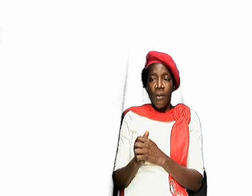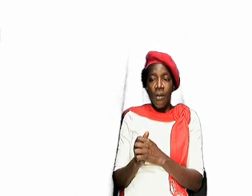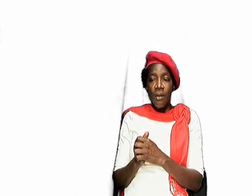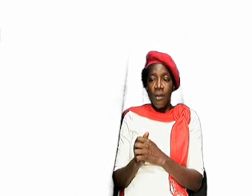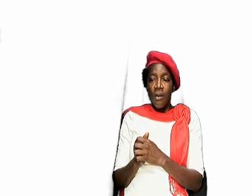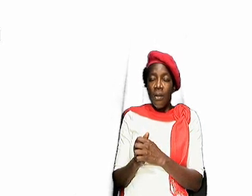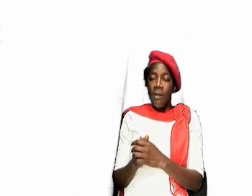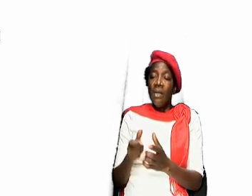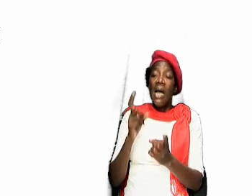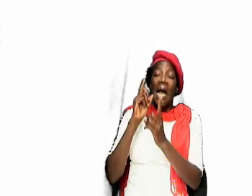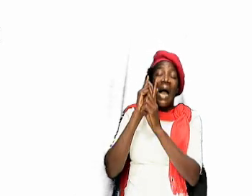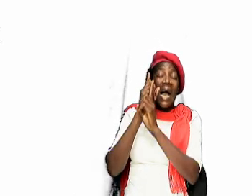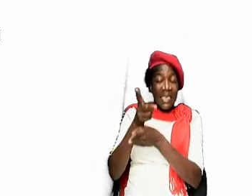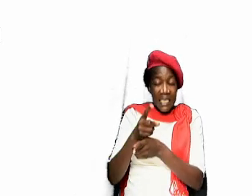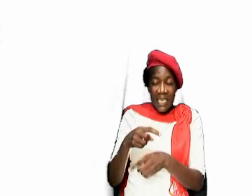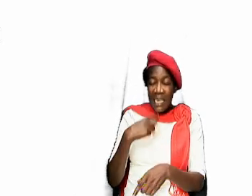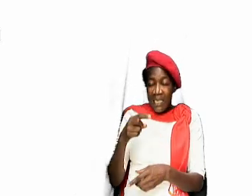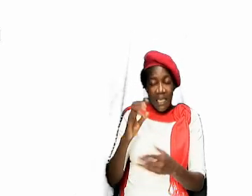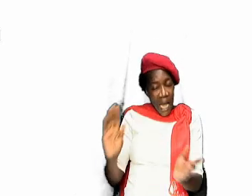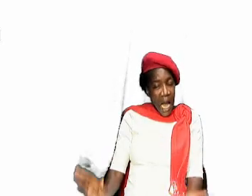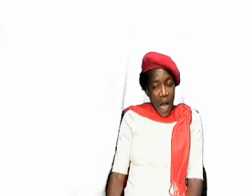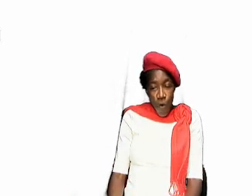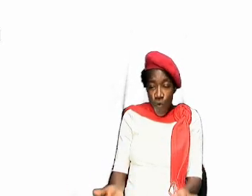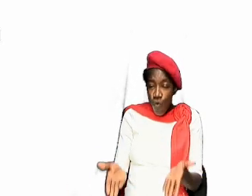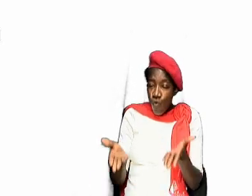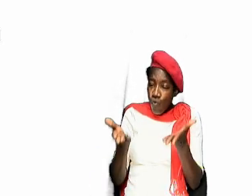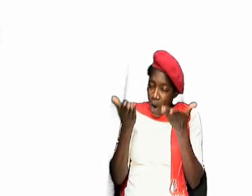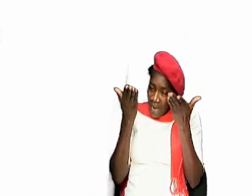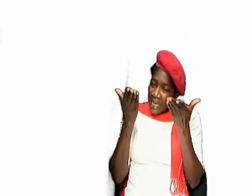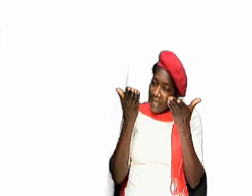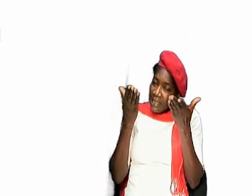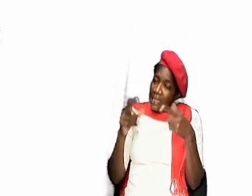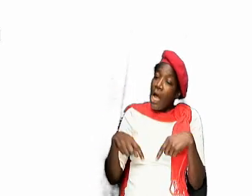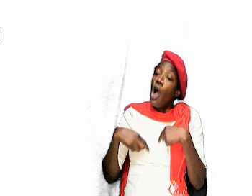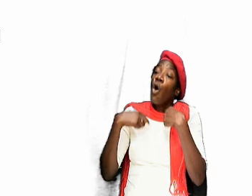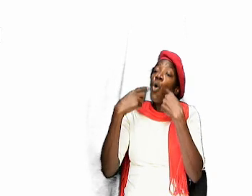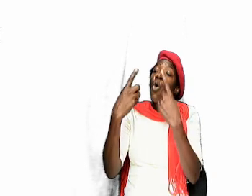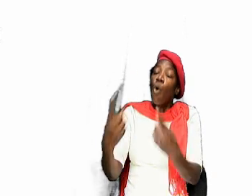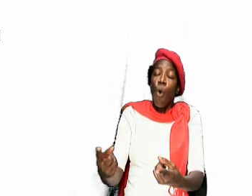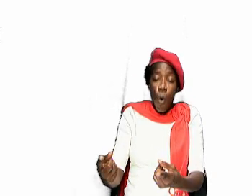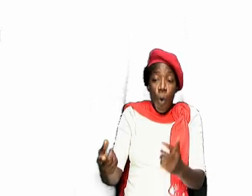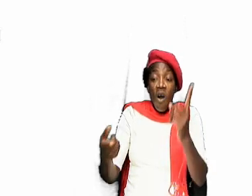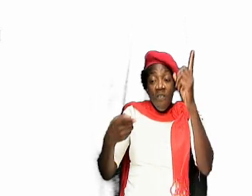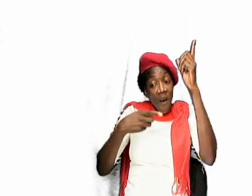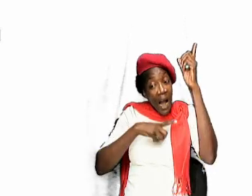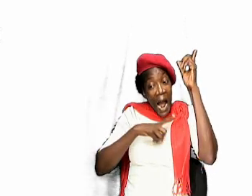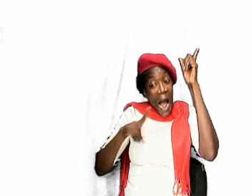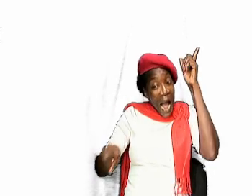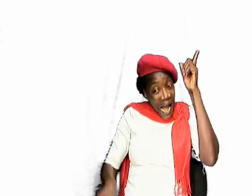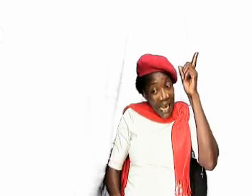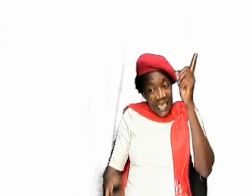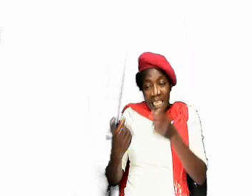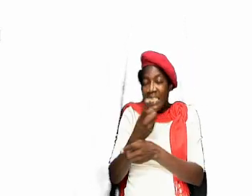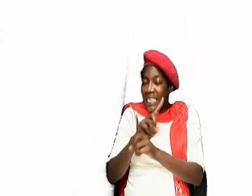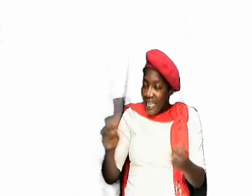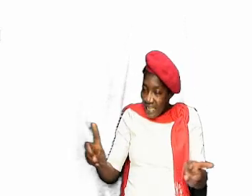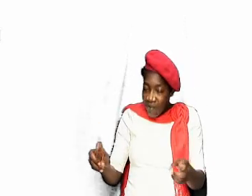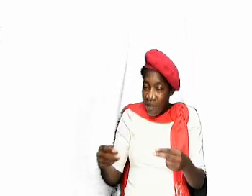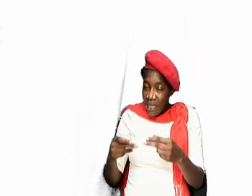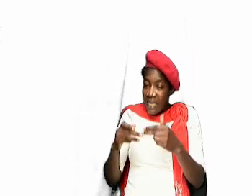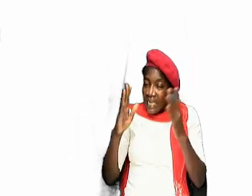answered him and said, arise, go down to Keilah, for I will deliver the Philistine into thine